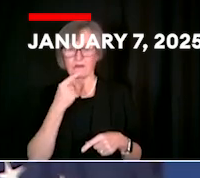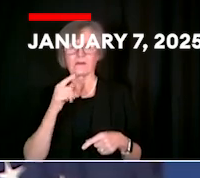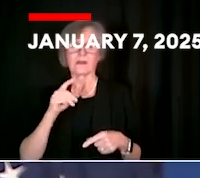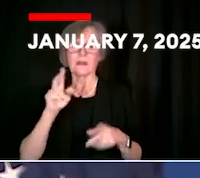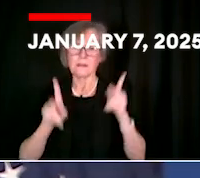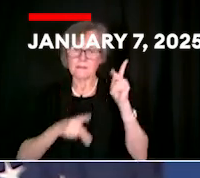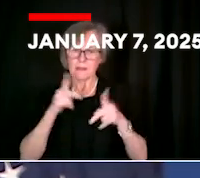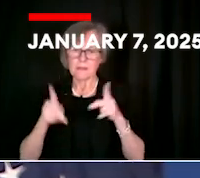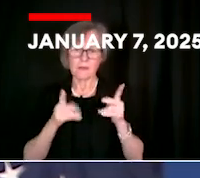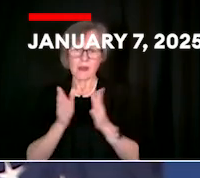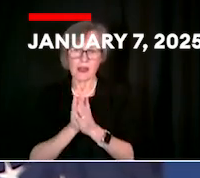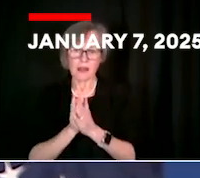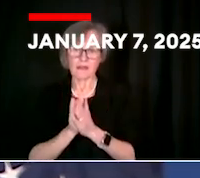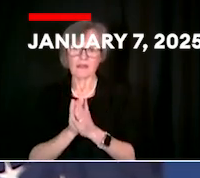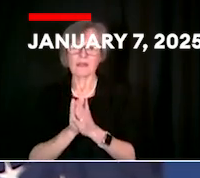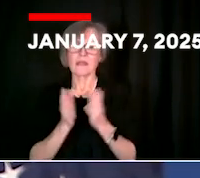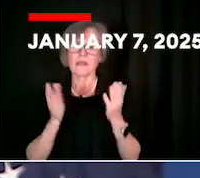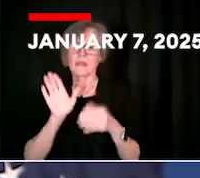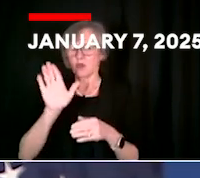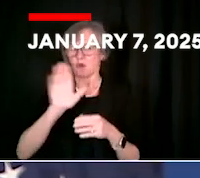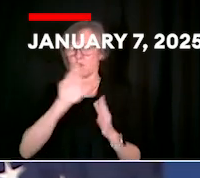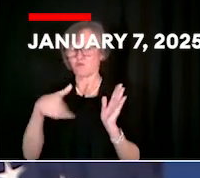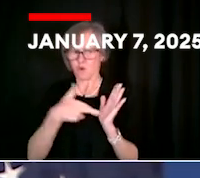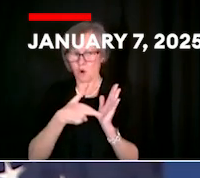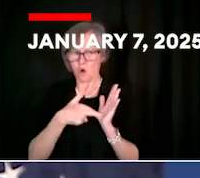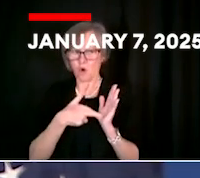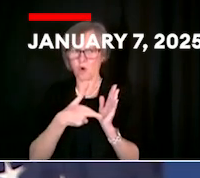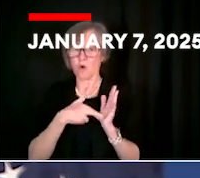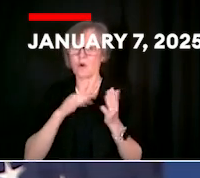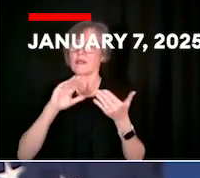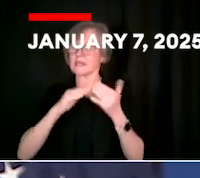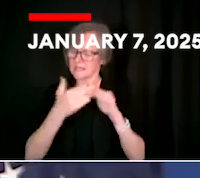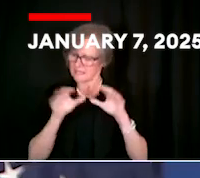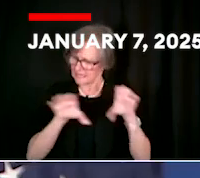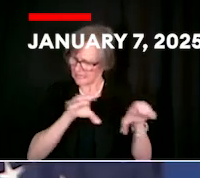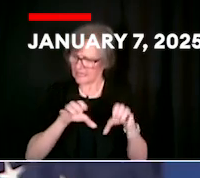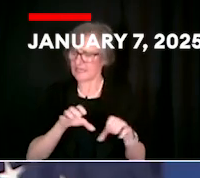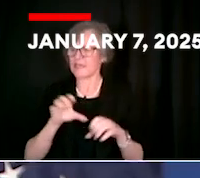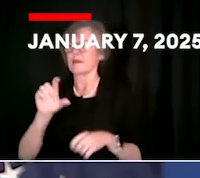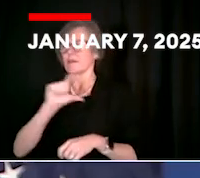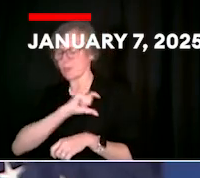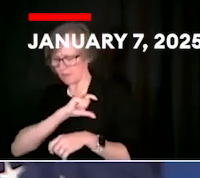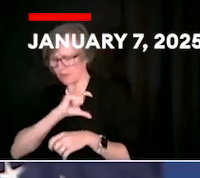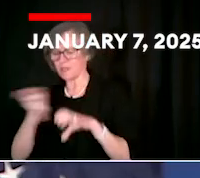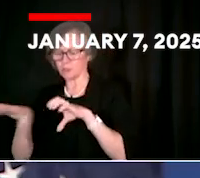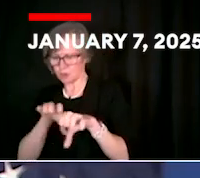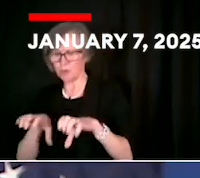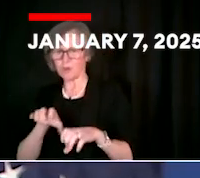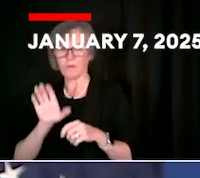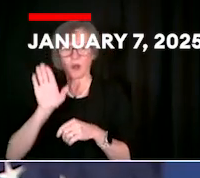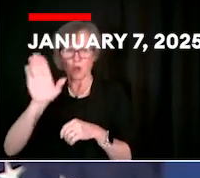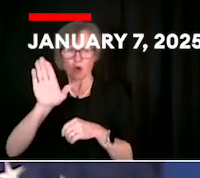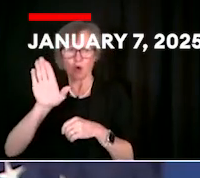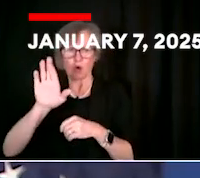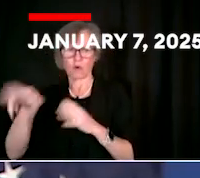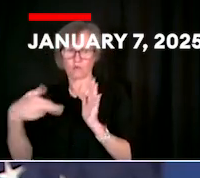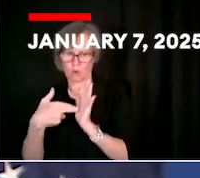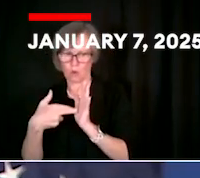asked, here's your role. Here's what the city did. Here's what the police are doing. But here's your role into